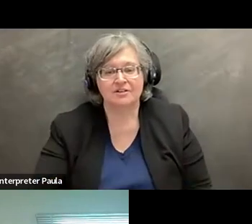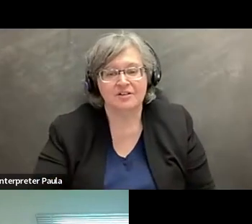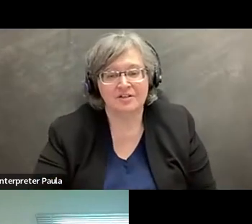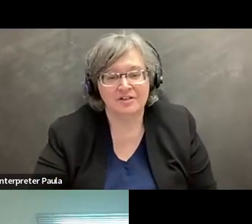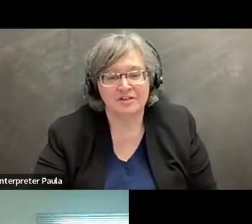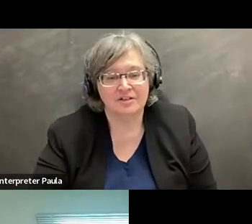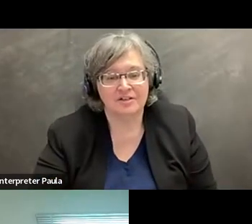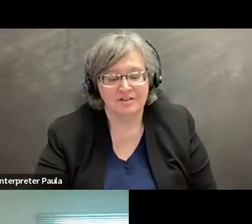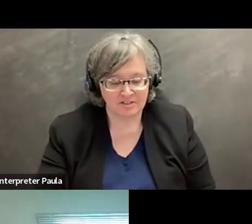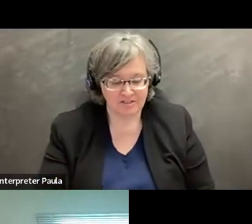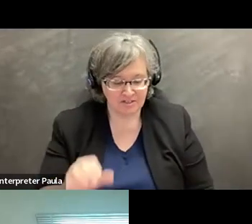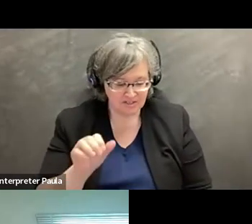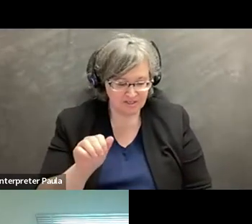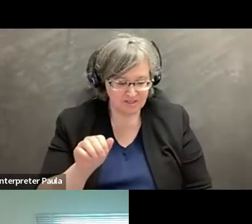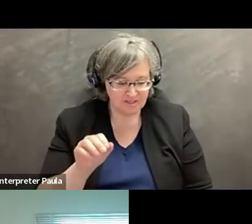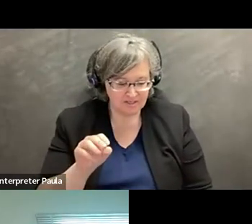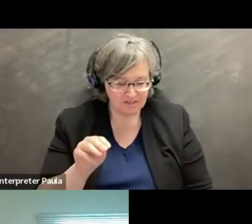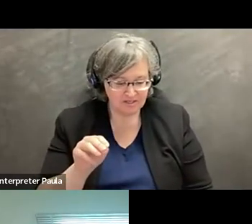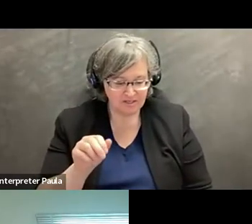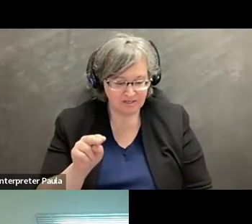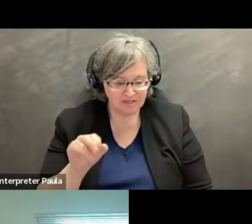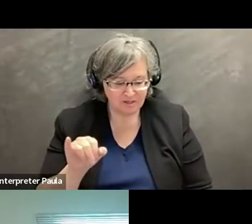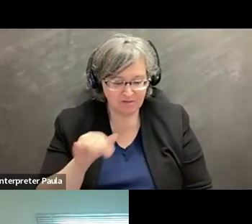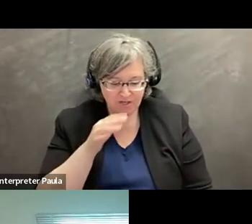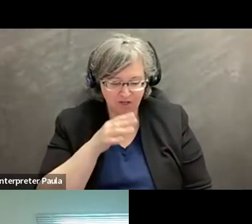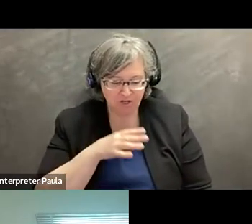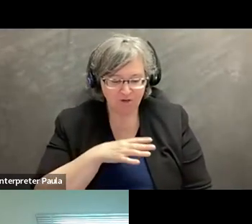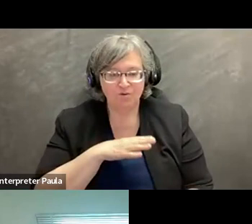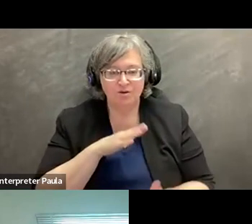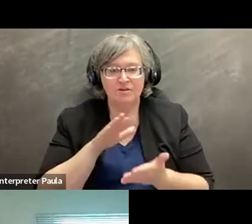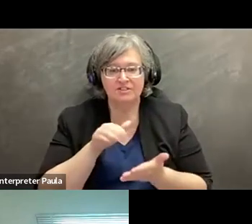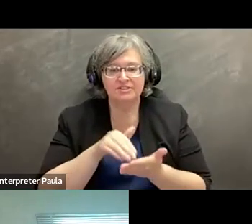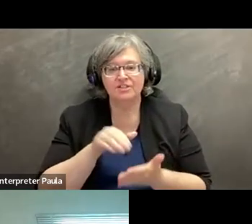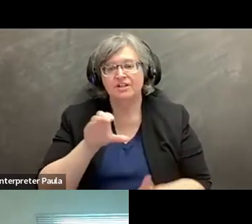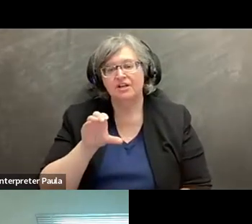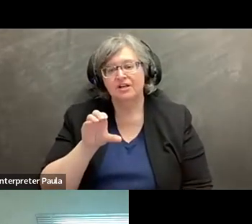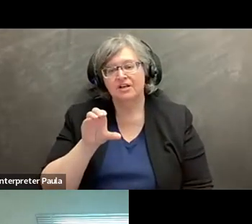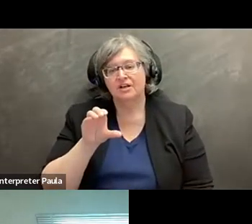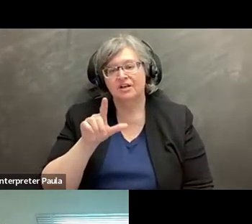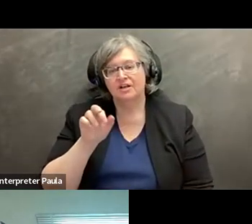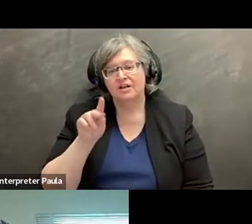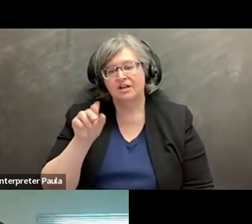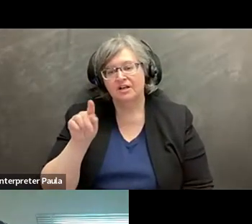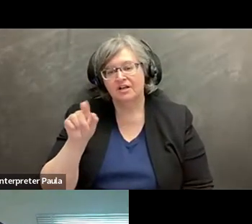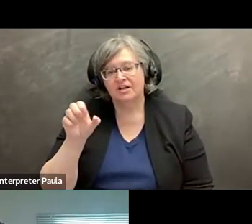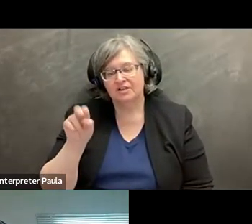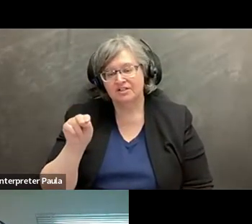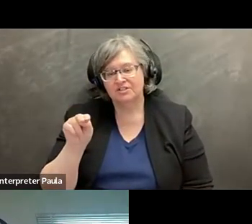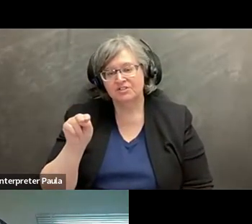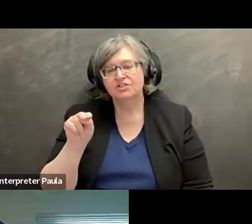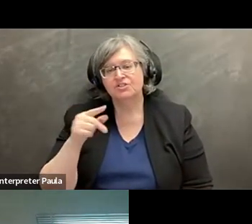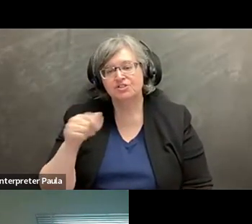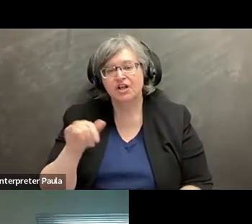Amani Women's Center is based in Clarkston, Georgia, which is known to be the most diverse square mile in the